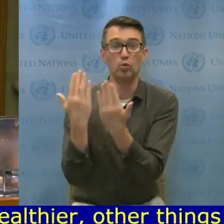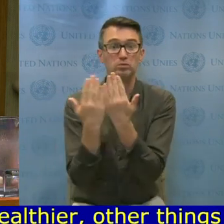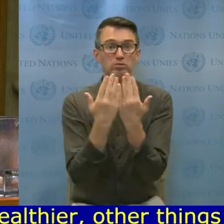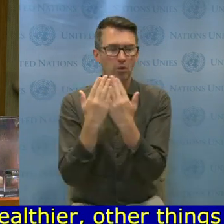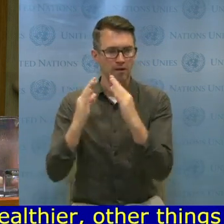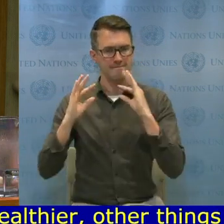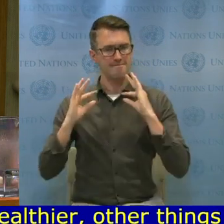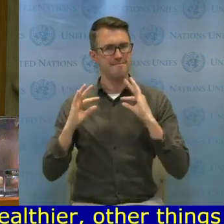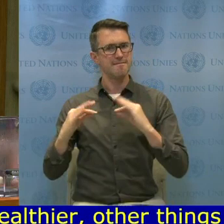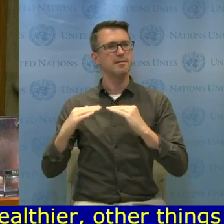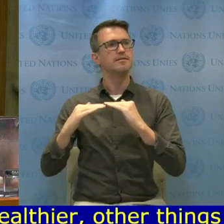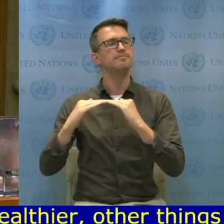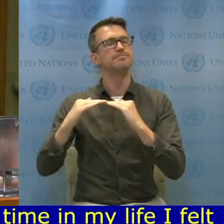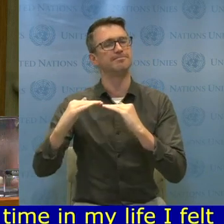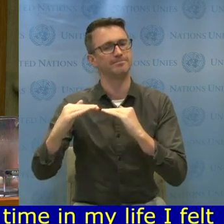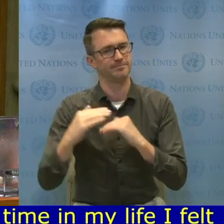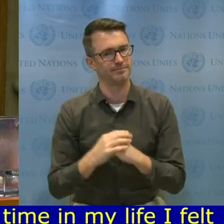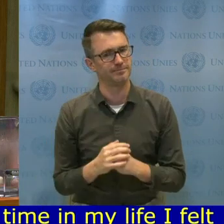I made friends.